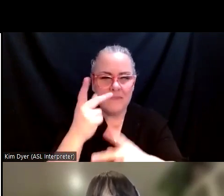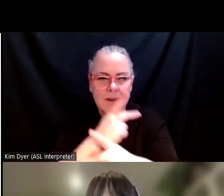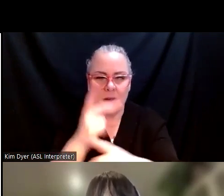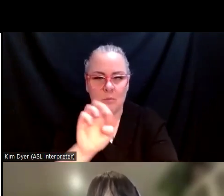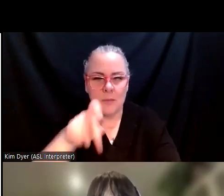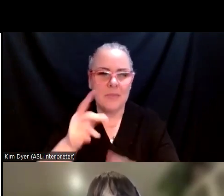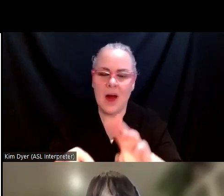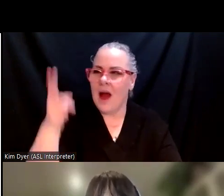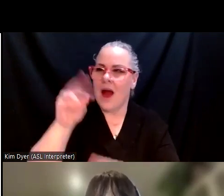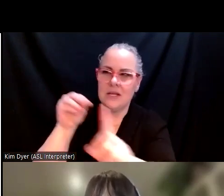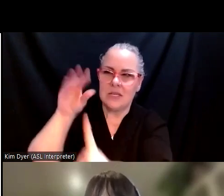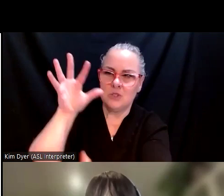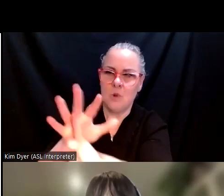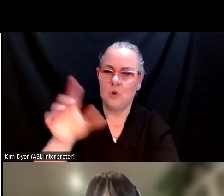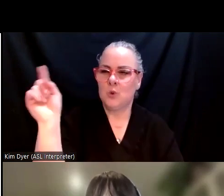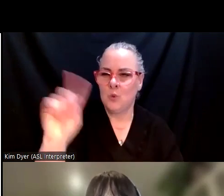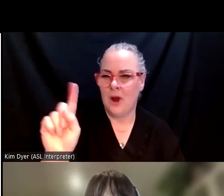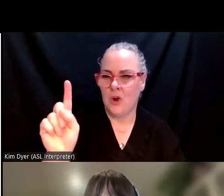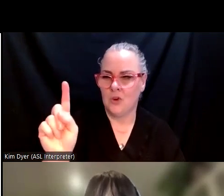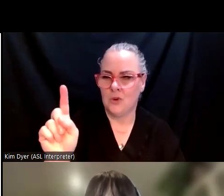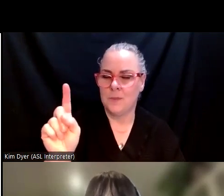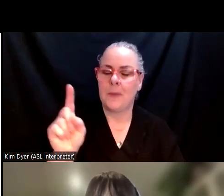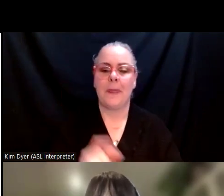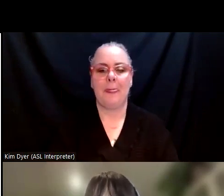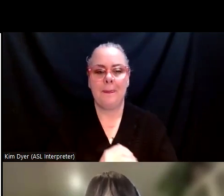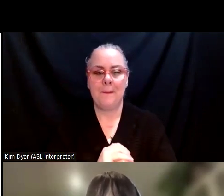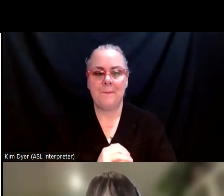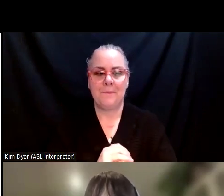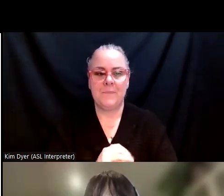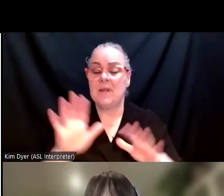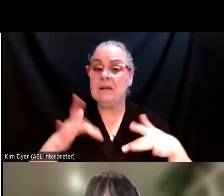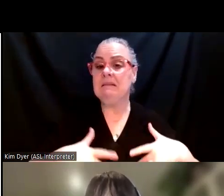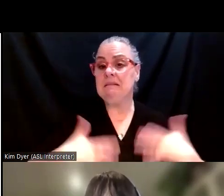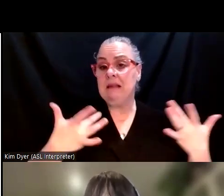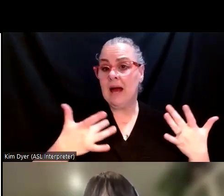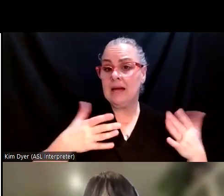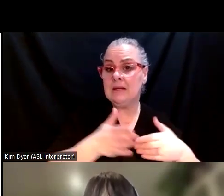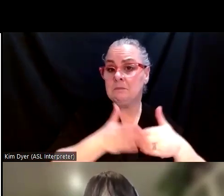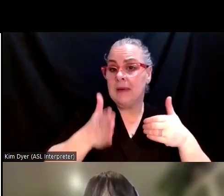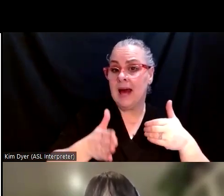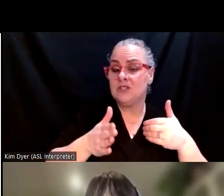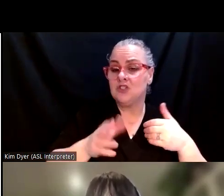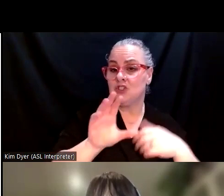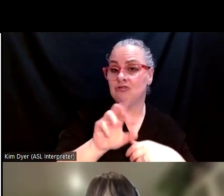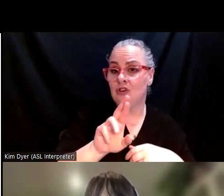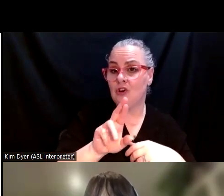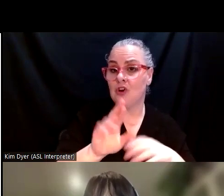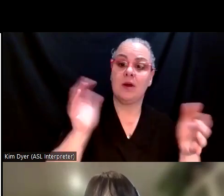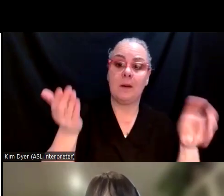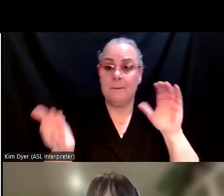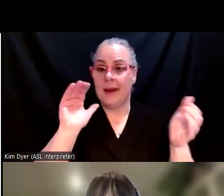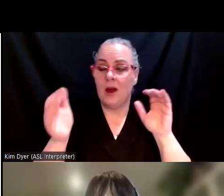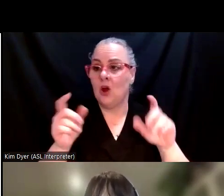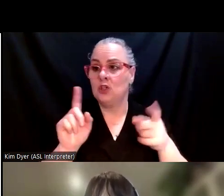the highest exposure because of both light duty passenger vehicle proximity, as well as